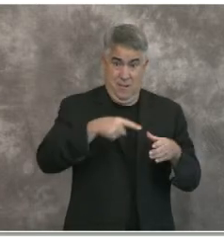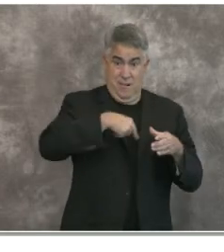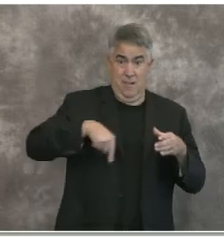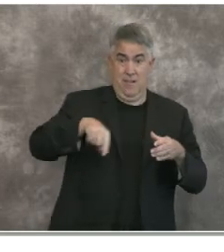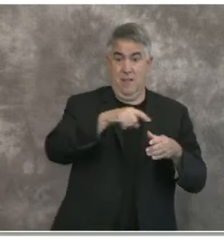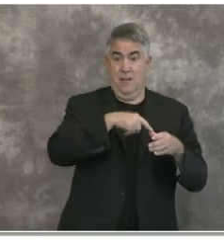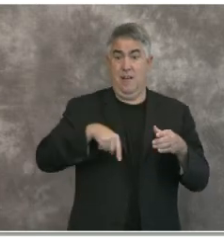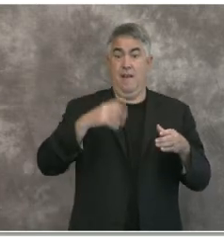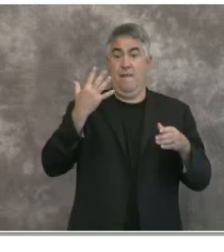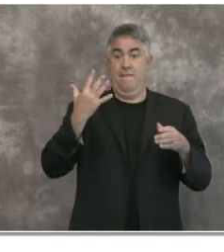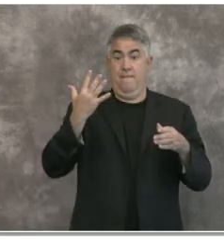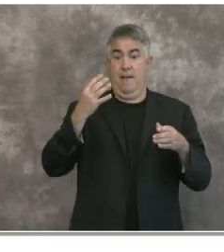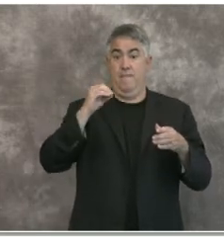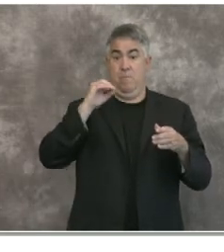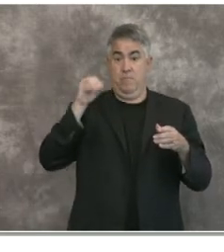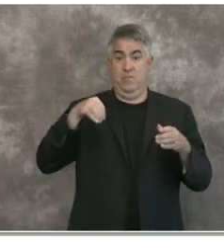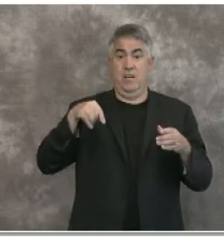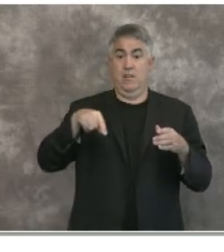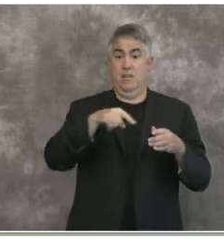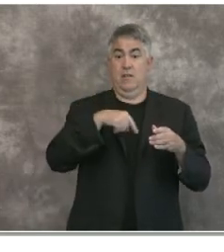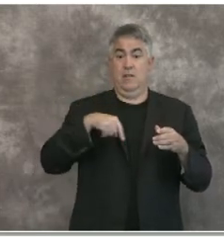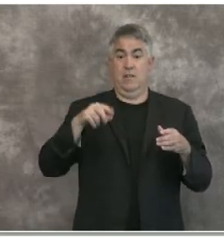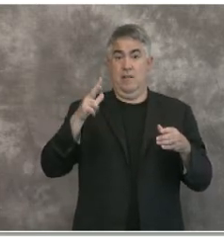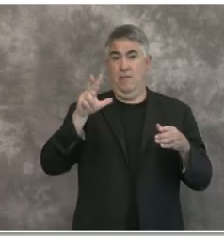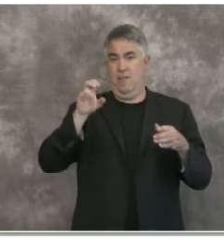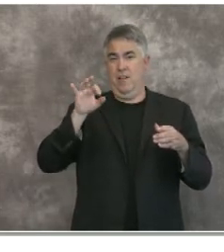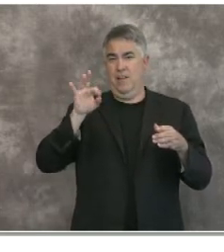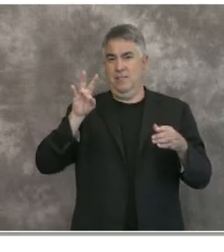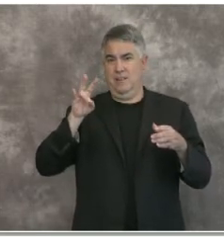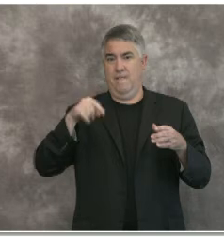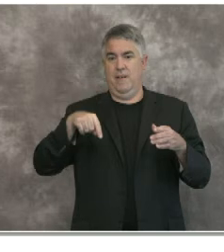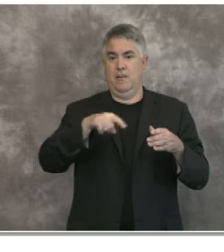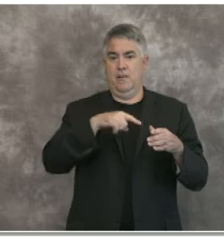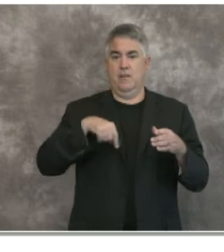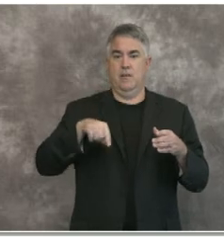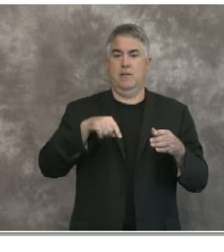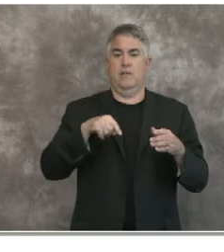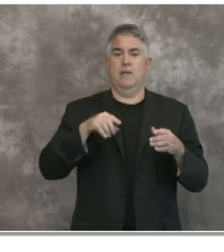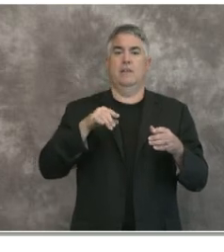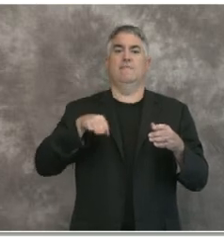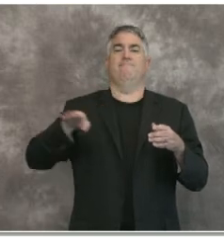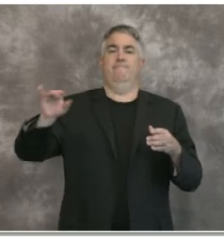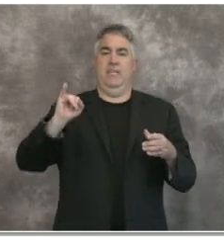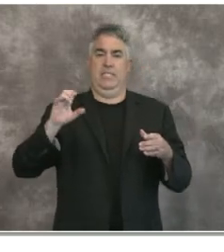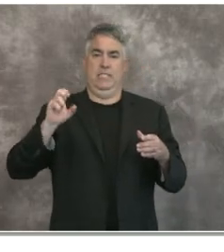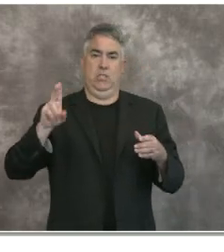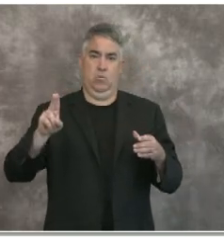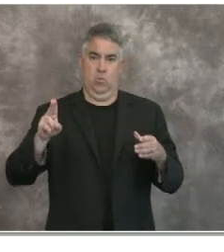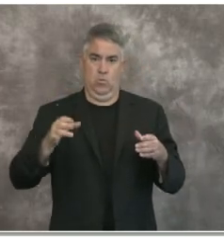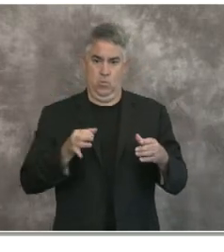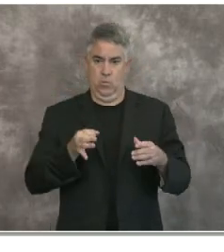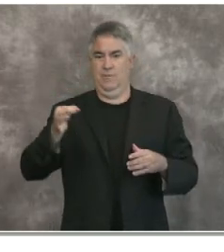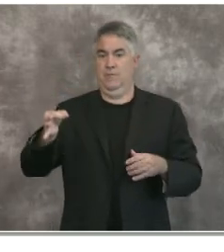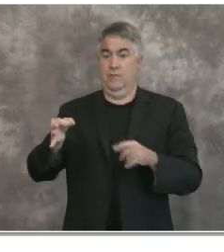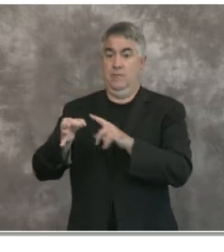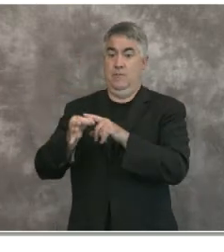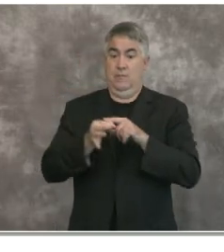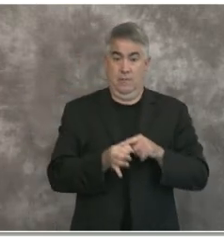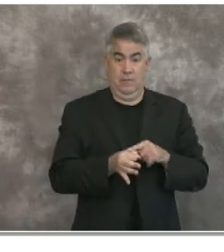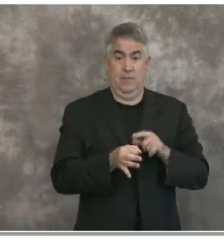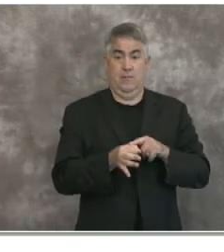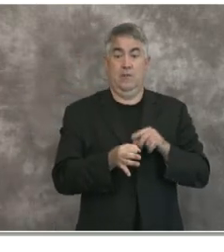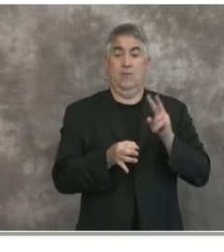of the total number, have been admitted to the ICU, and this 397 represents 28% of the total